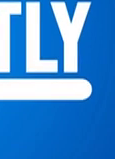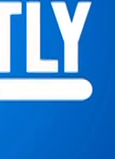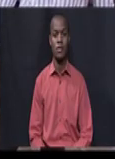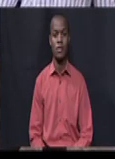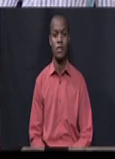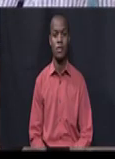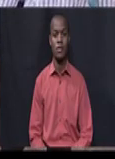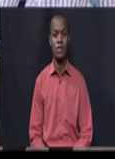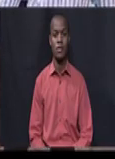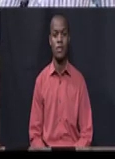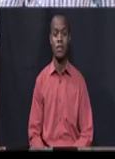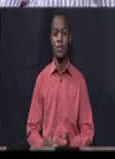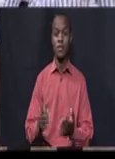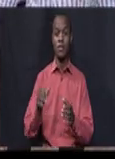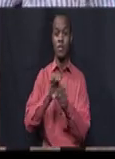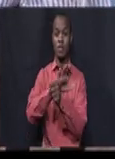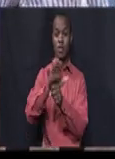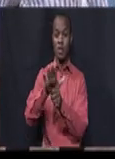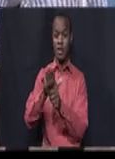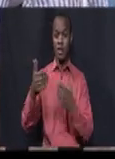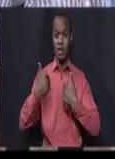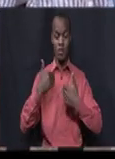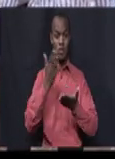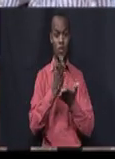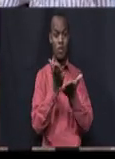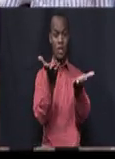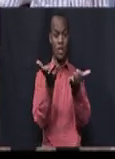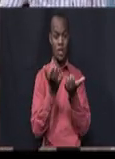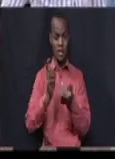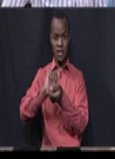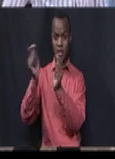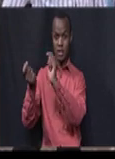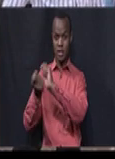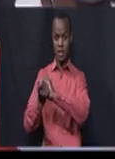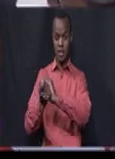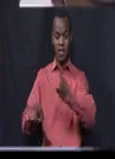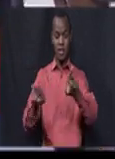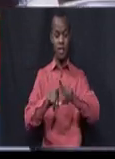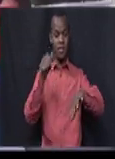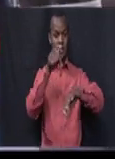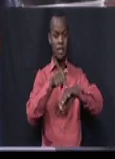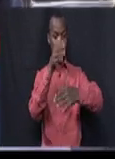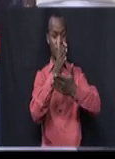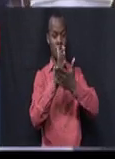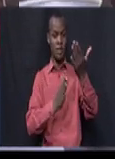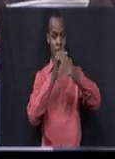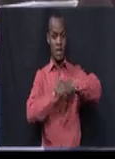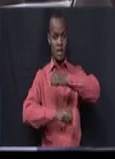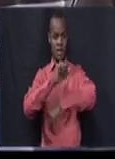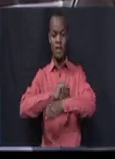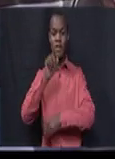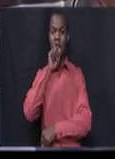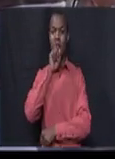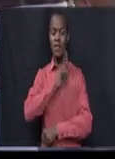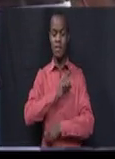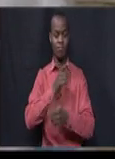differently. COVID-19 pandemic has necessitated the need for change for survival. While some activities have been completely brought to a